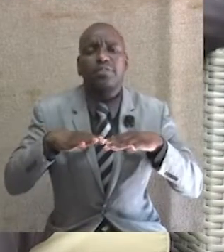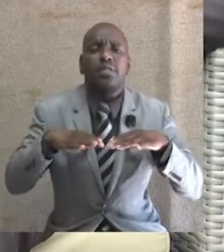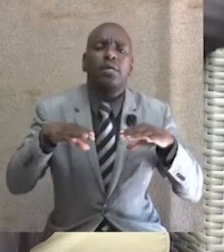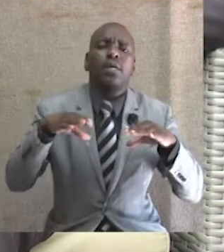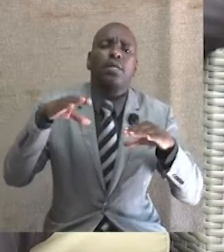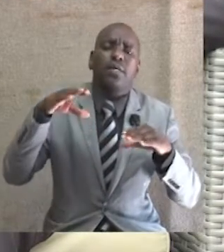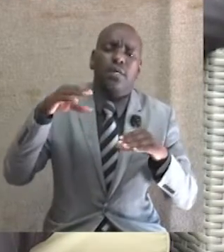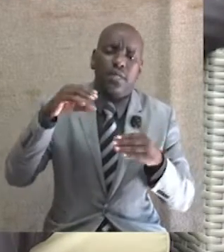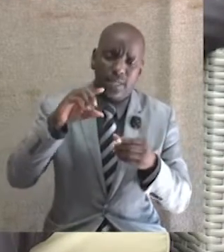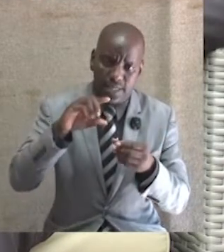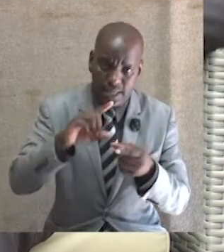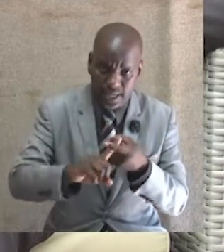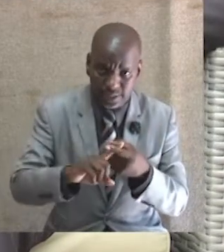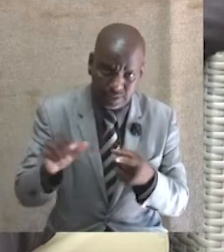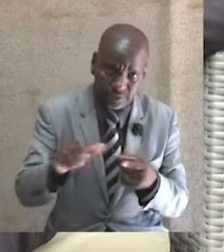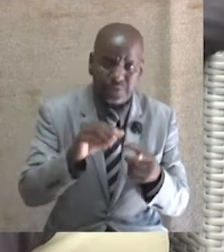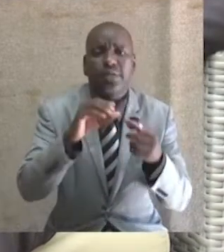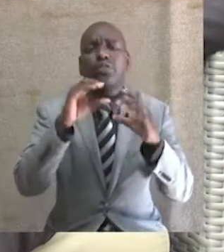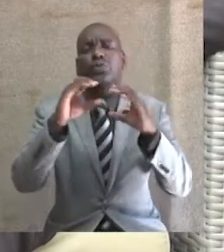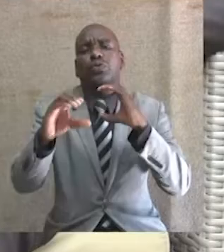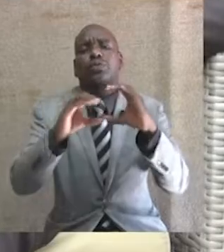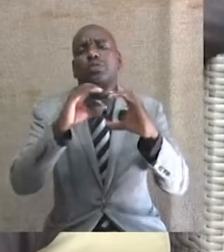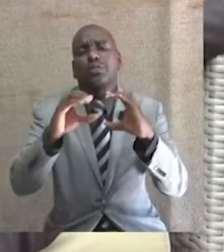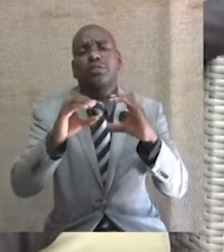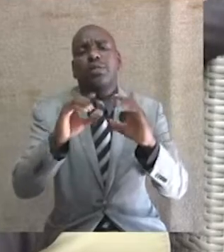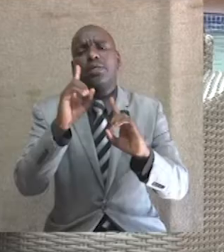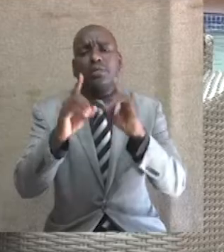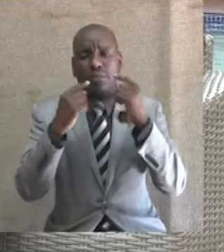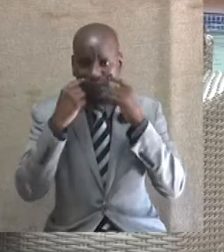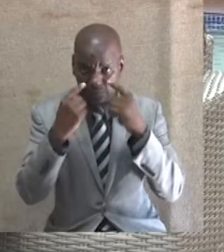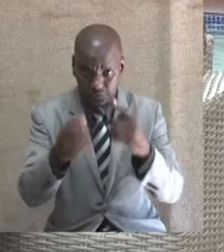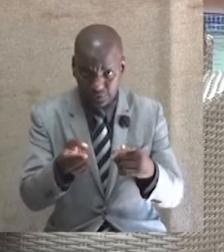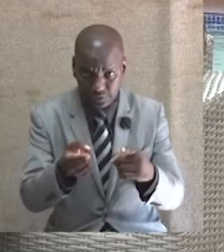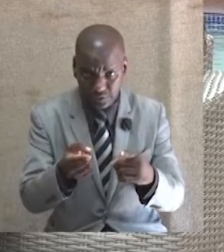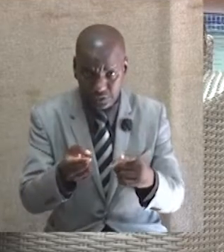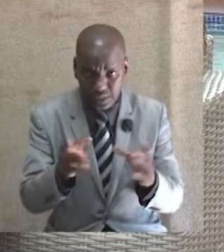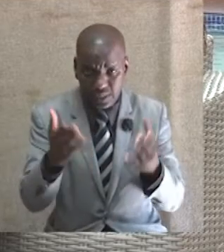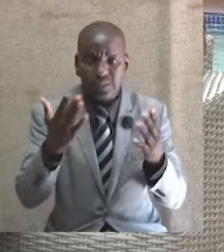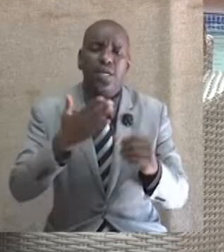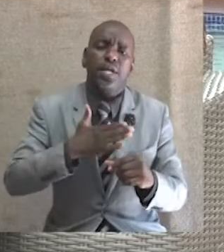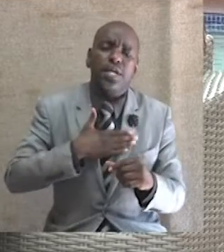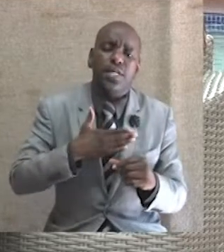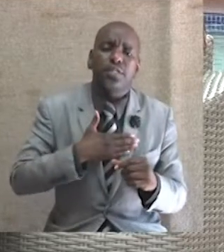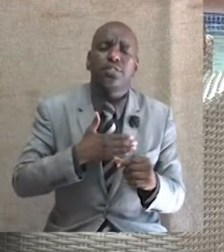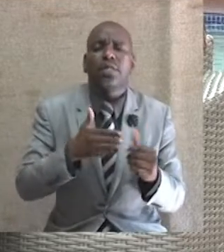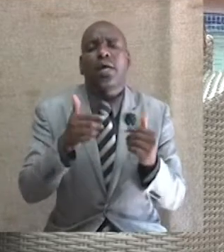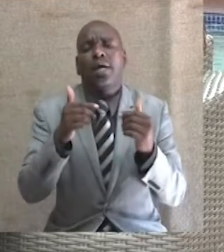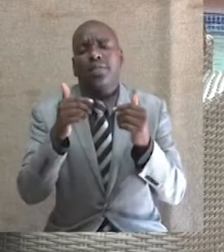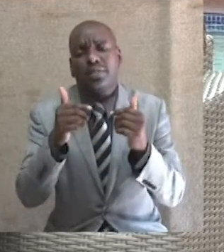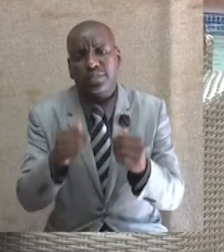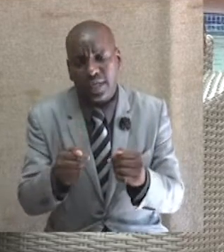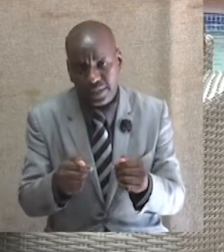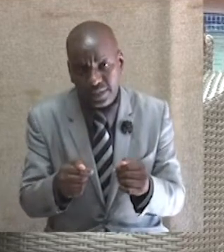critical. And coming back to guidance and counseling itself, I've seen a great need in